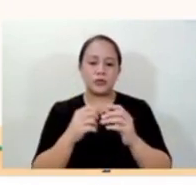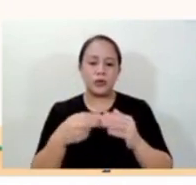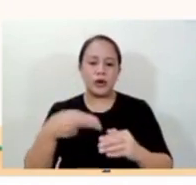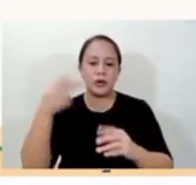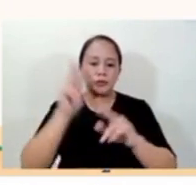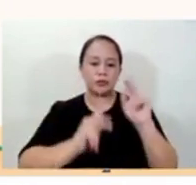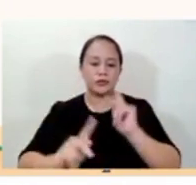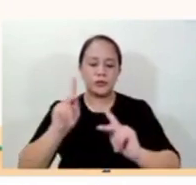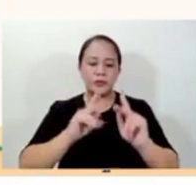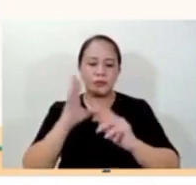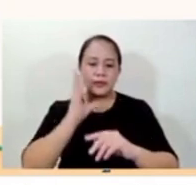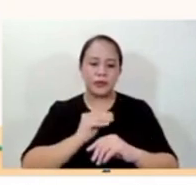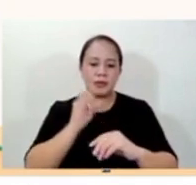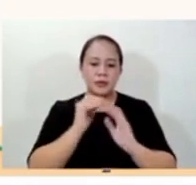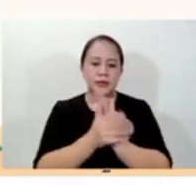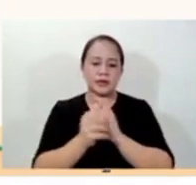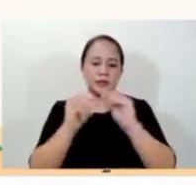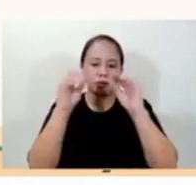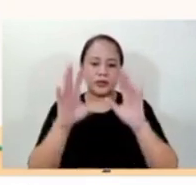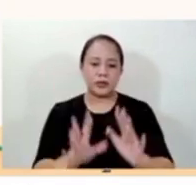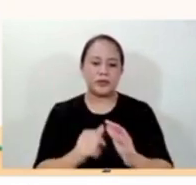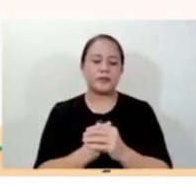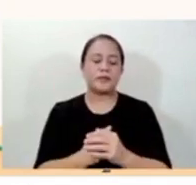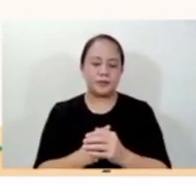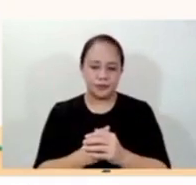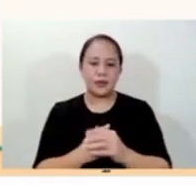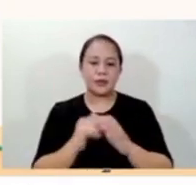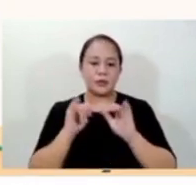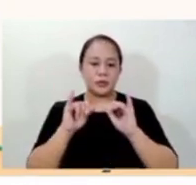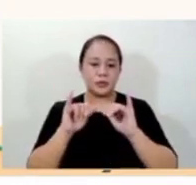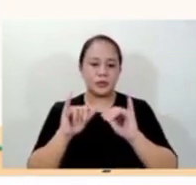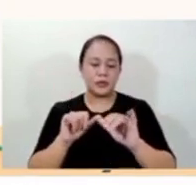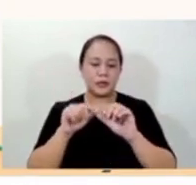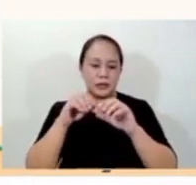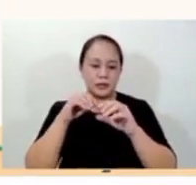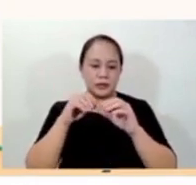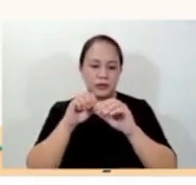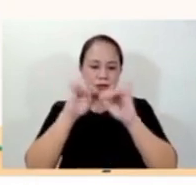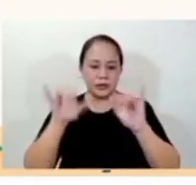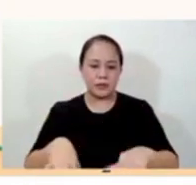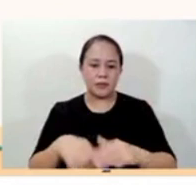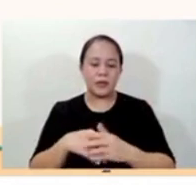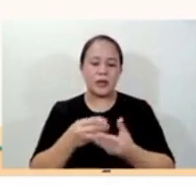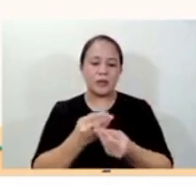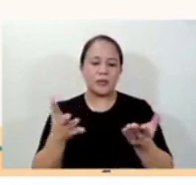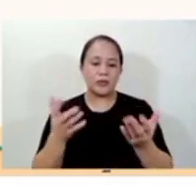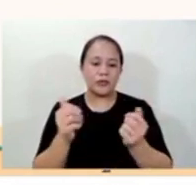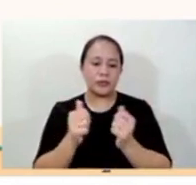performing and experienced and expert teachers are retained within the system